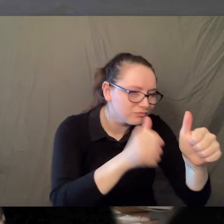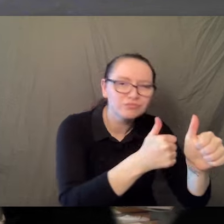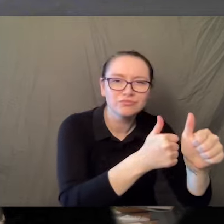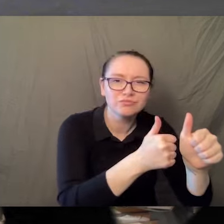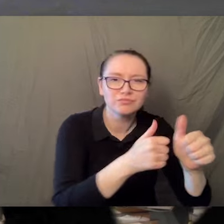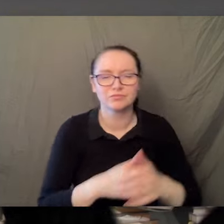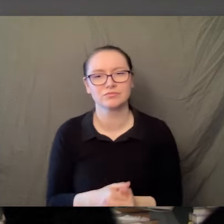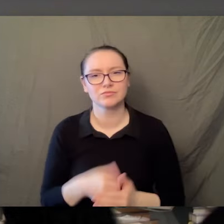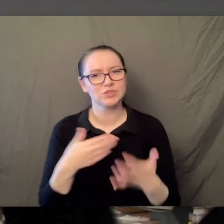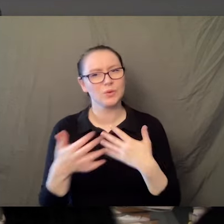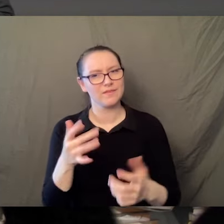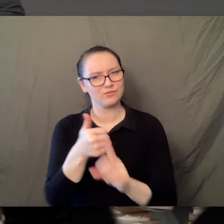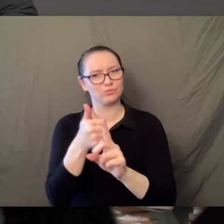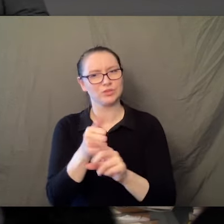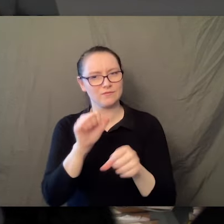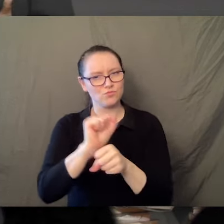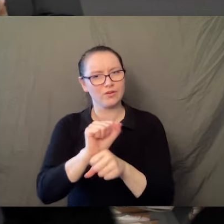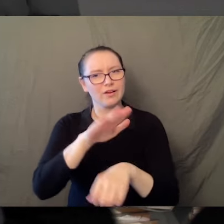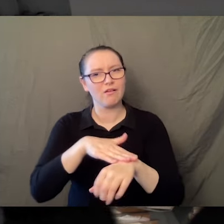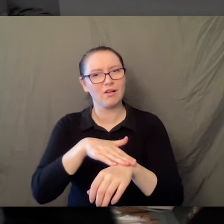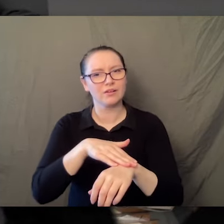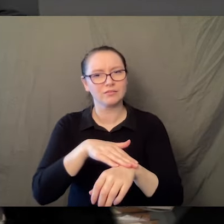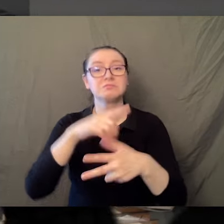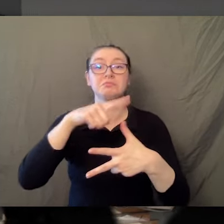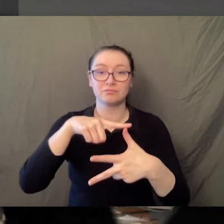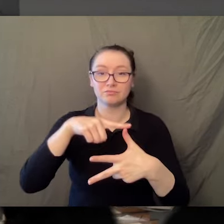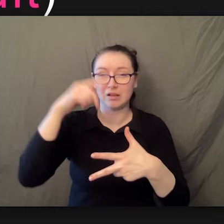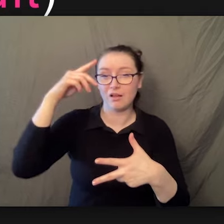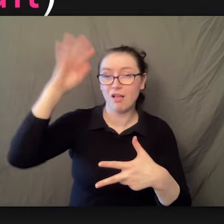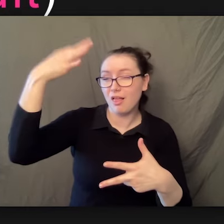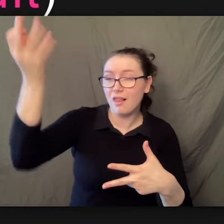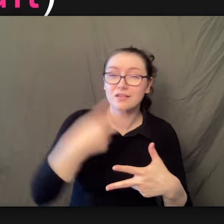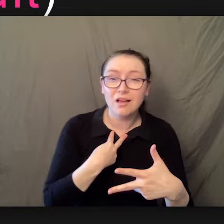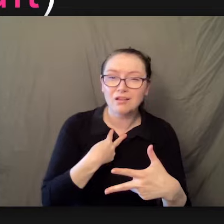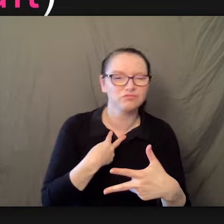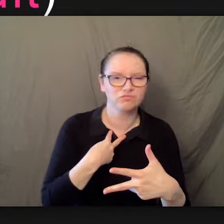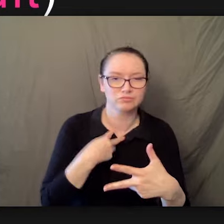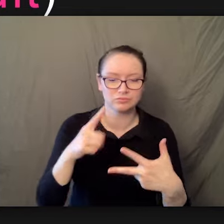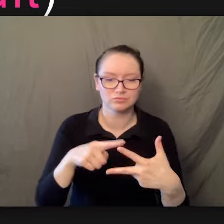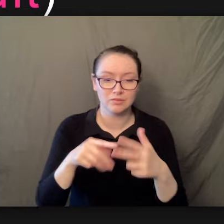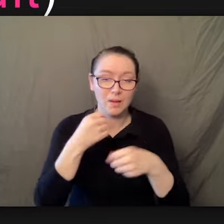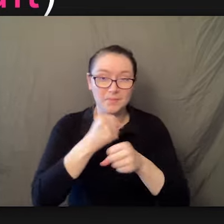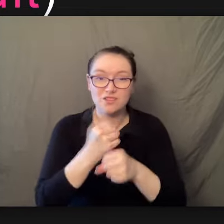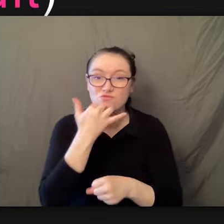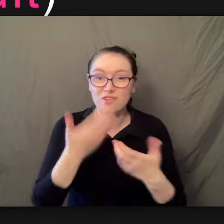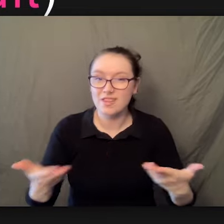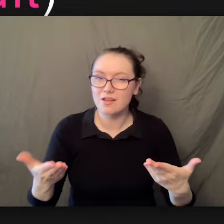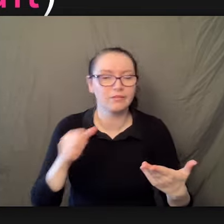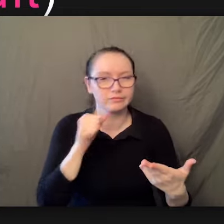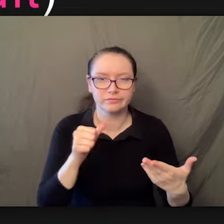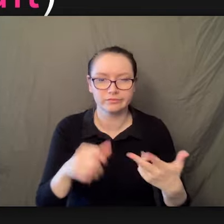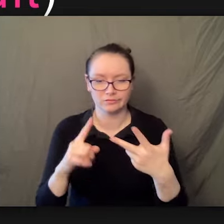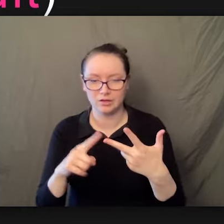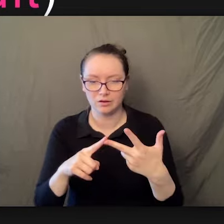too. So whatever you're working on, try to keep these lessons in mind. Don't get lost in fantasy. Don't build the wrong